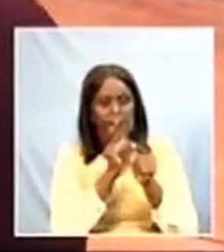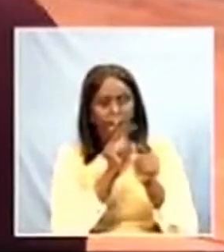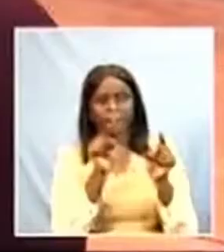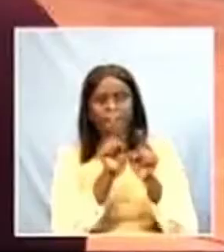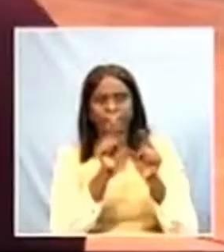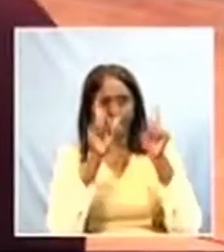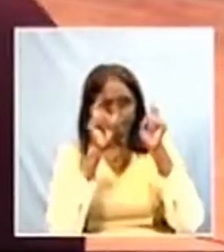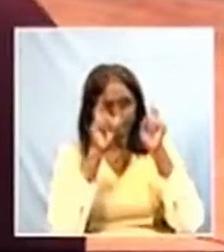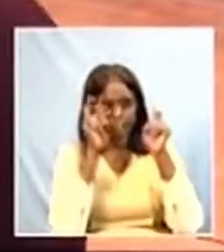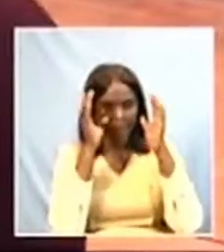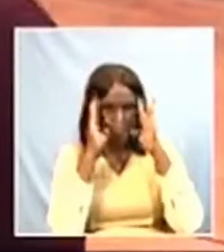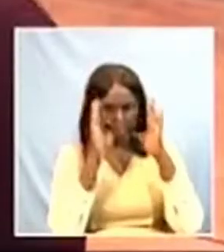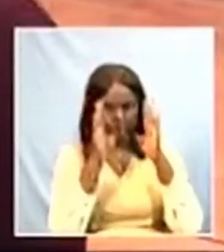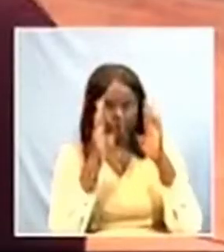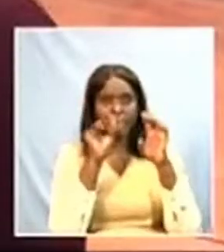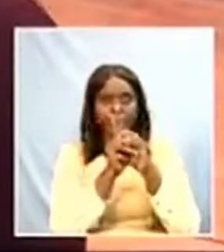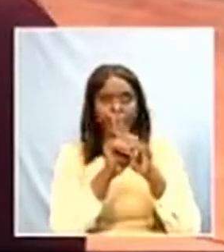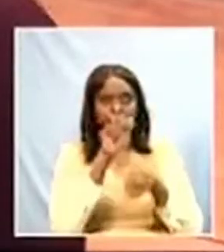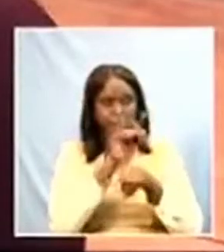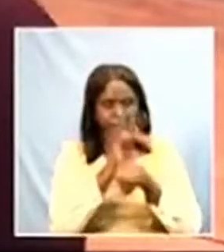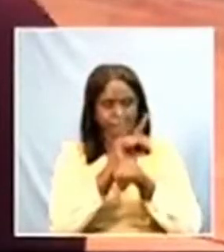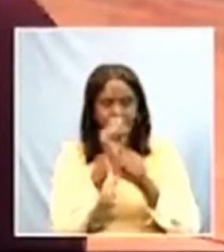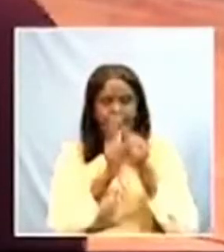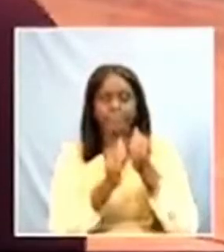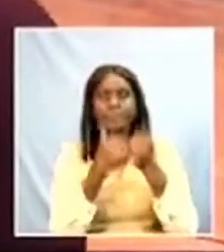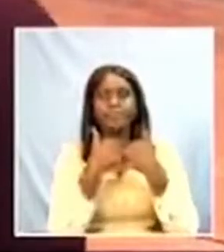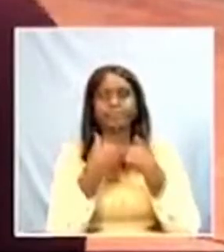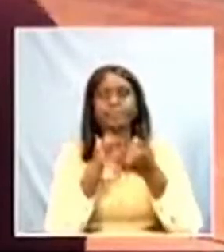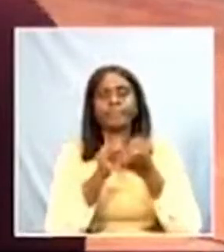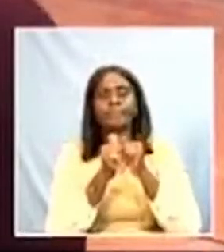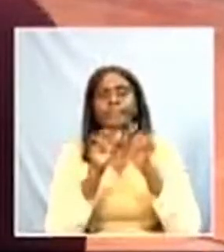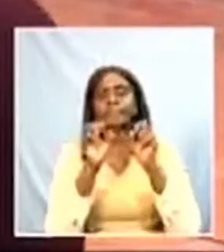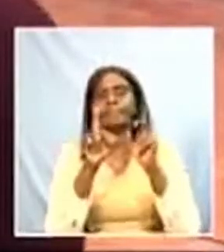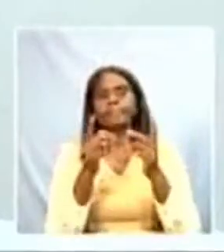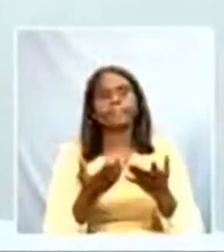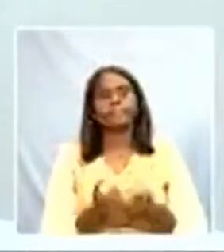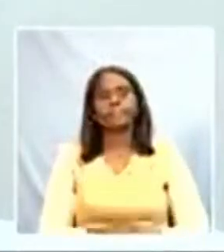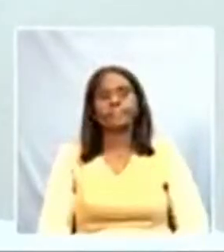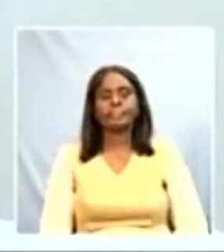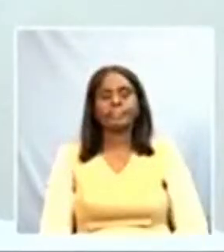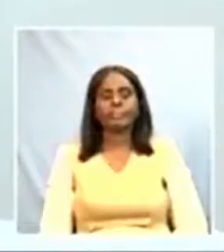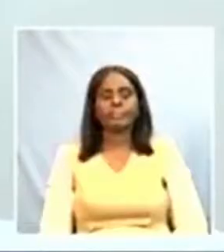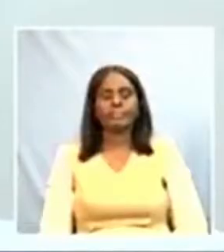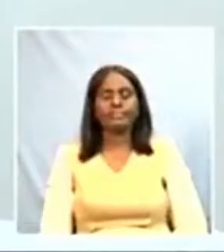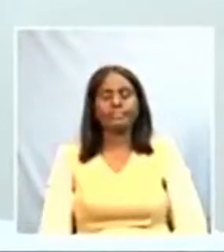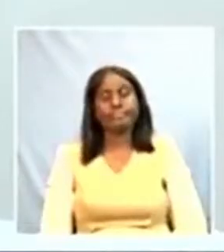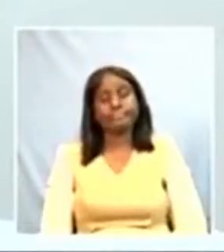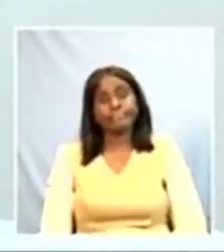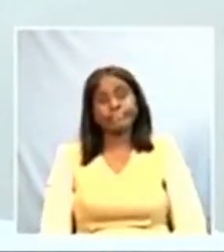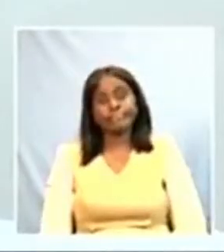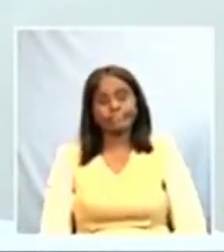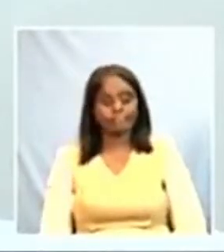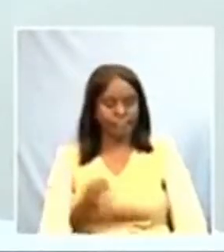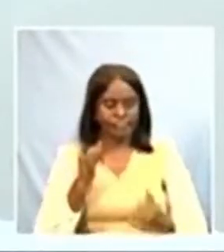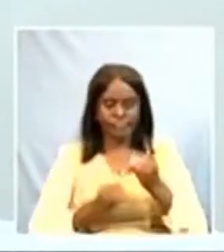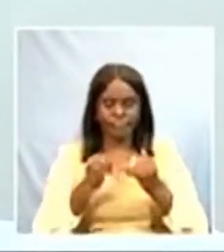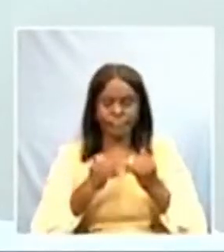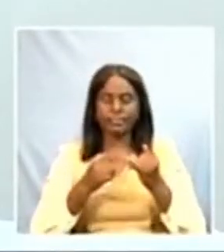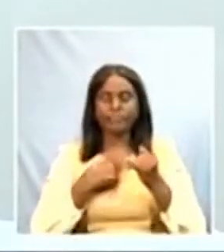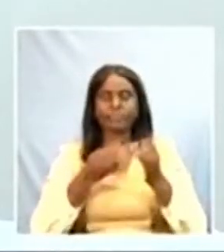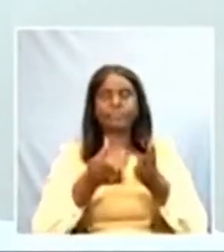there is a photo focus on the projects that were queried, Chair. Okay. As we conclude, I'll